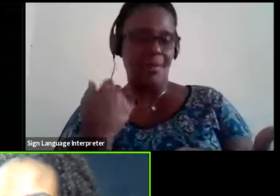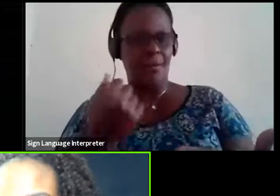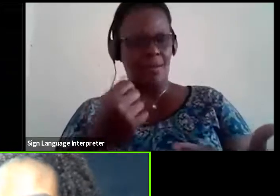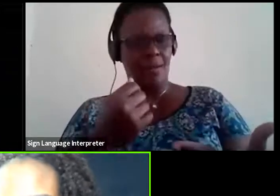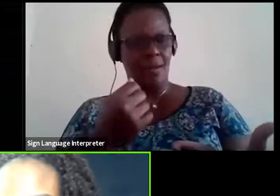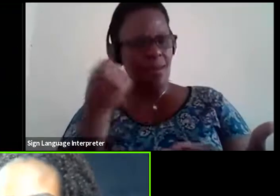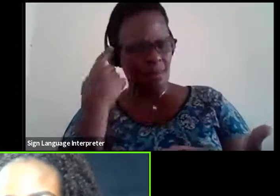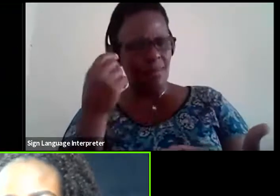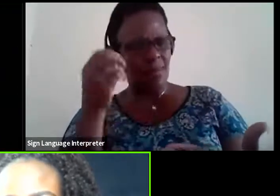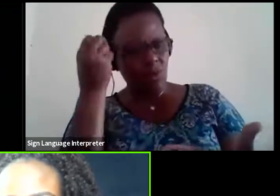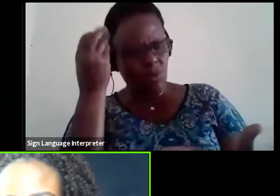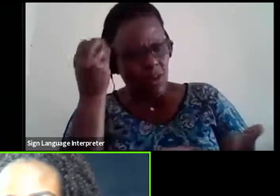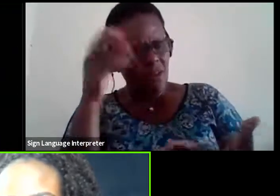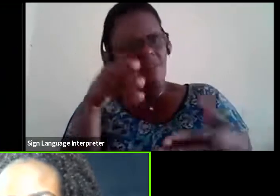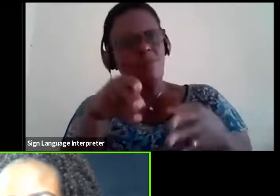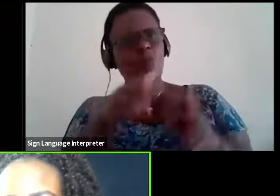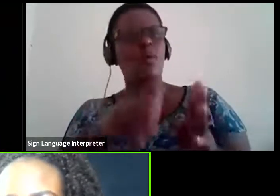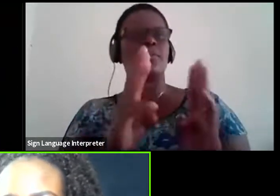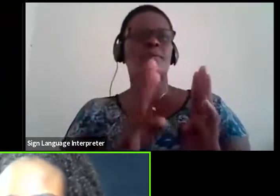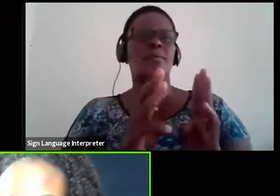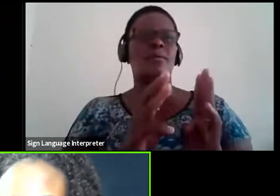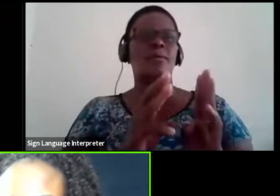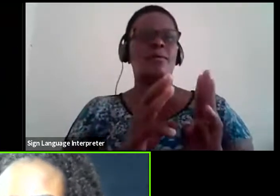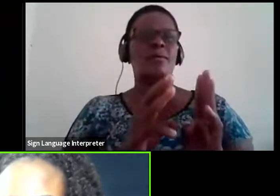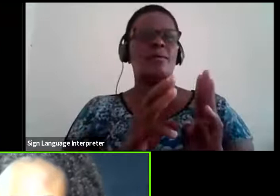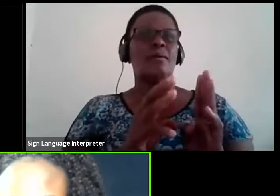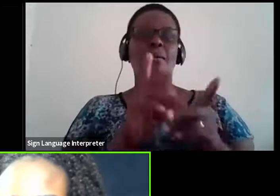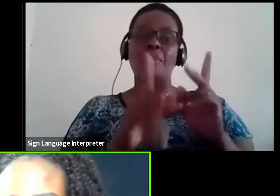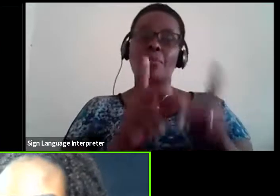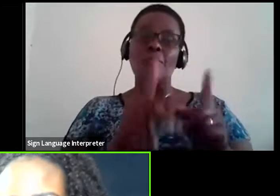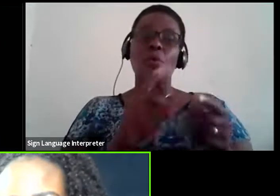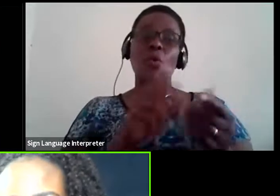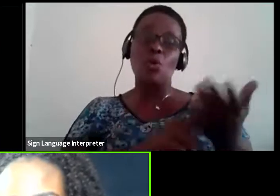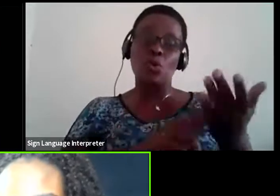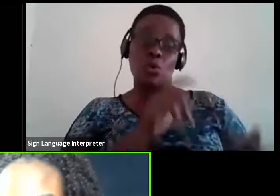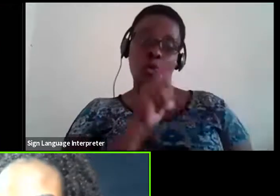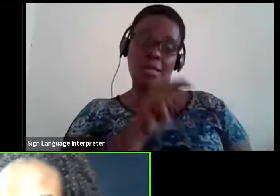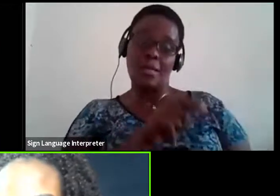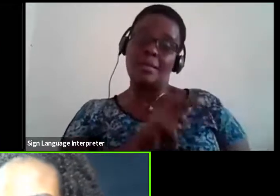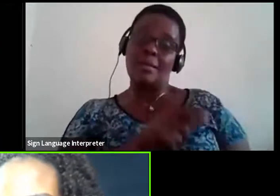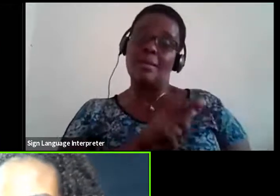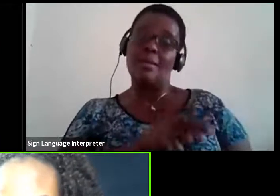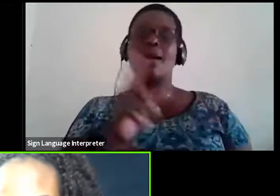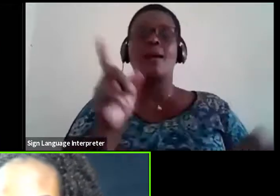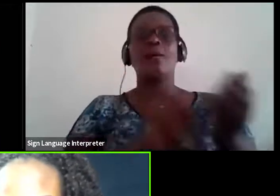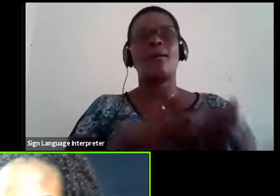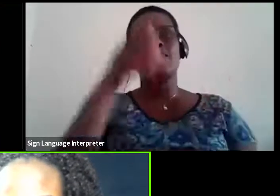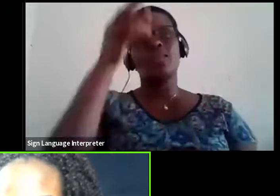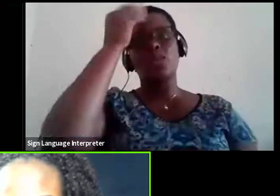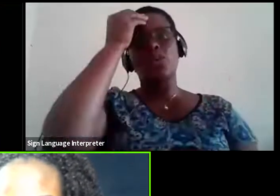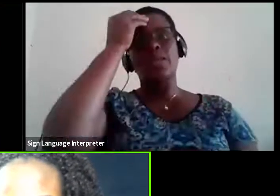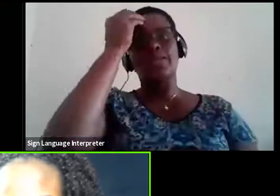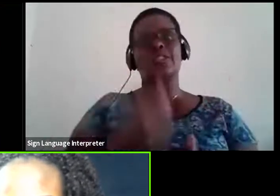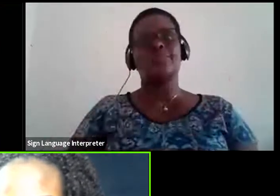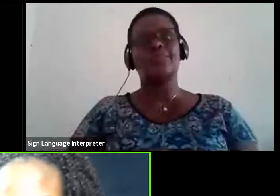eventually people will use these tools and they'll get the necessary knowledge that they require. Thank you. Right, and just